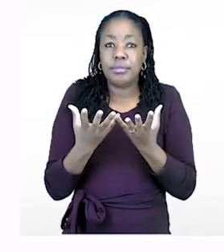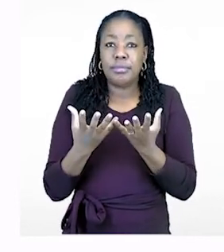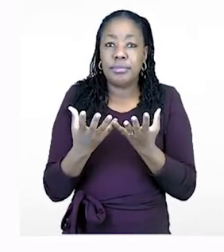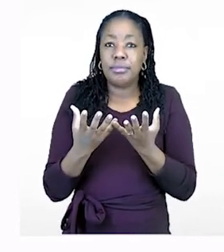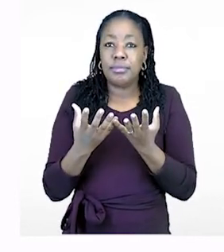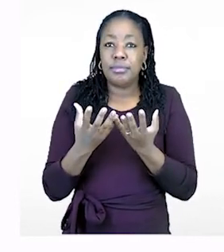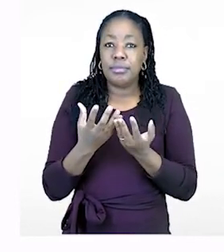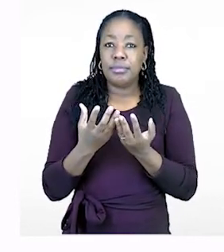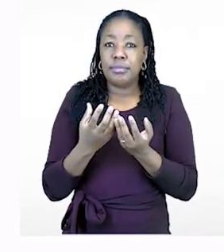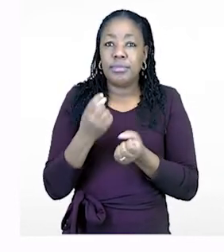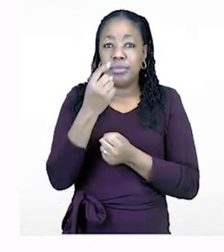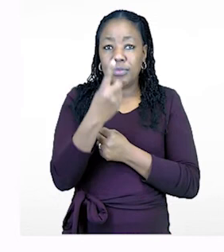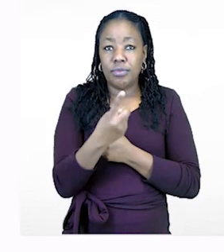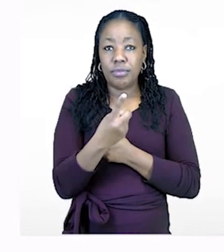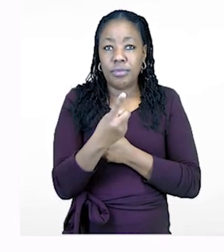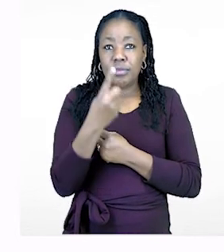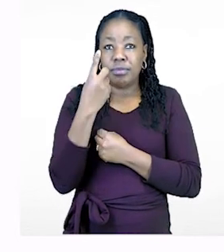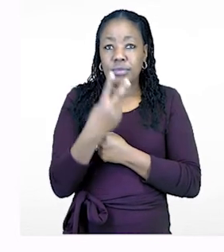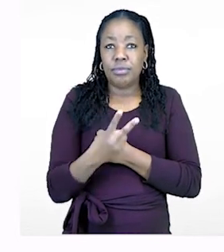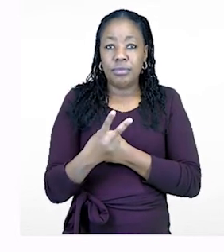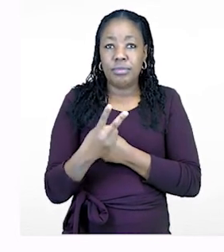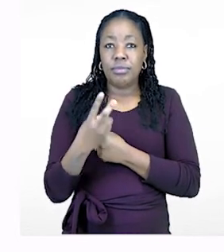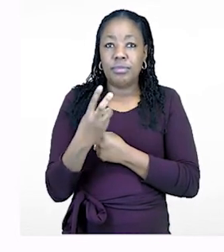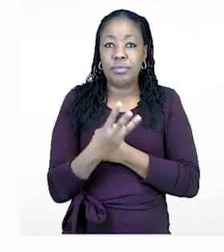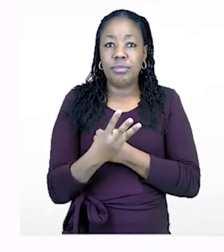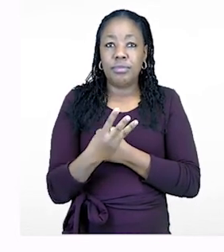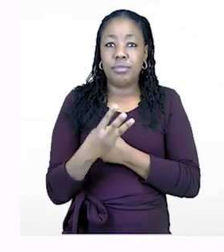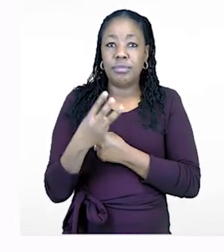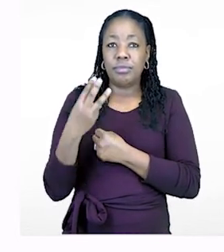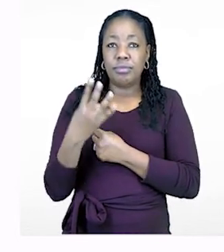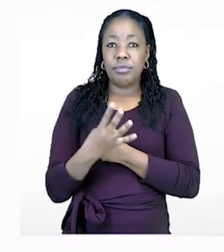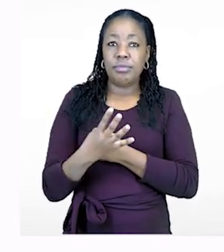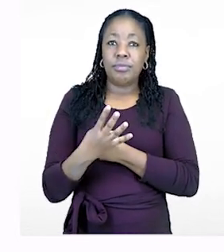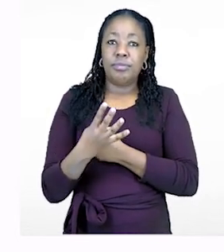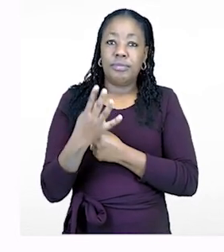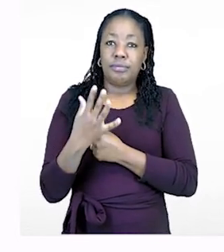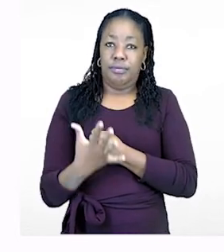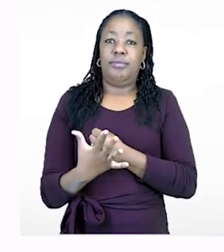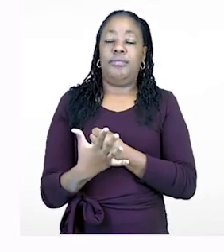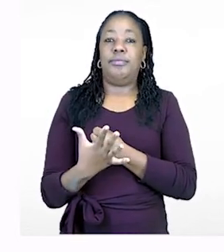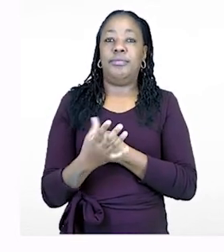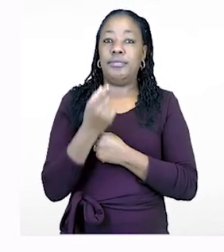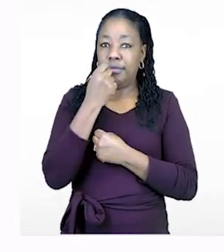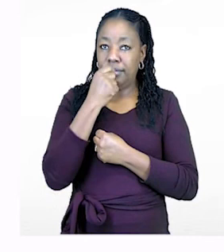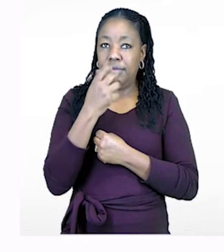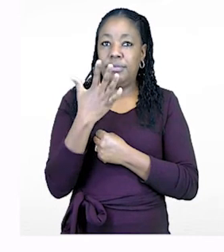that there are 1, 2, 3, 4, 5